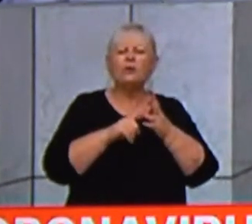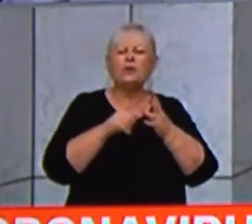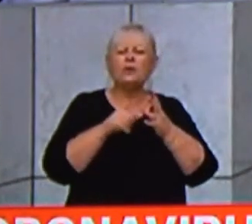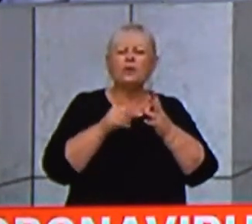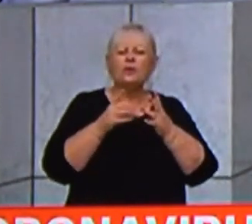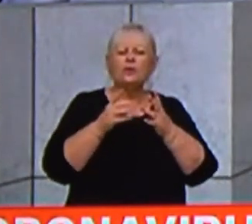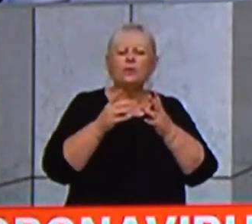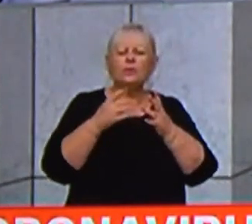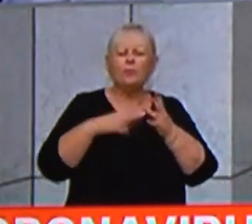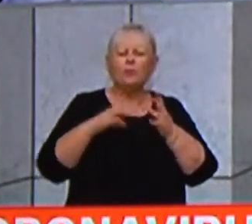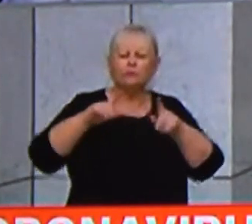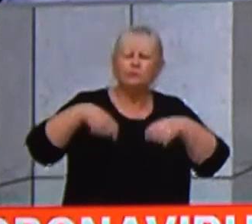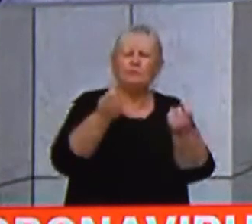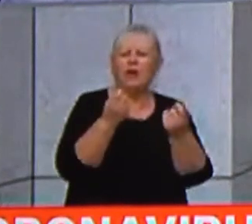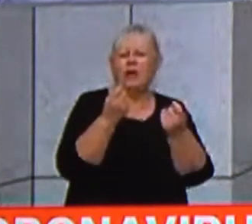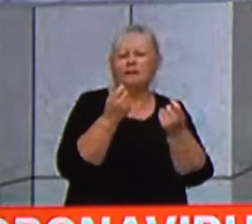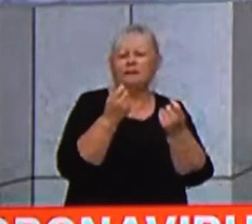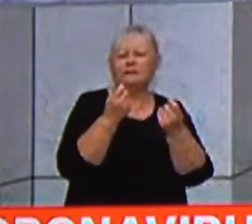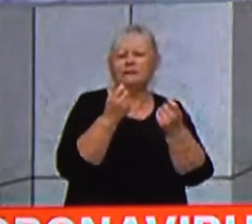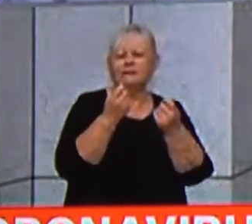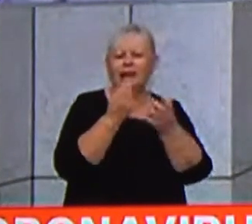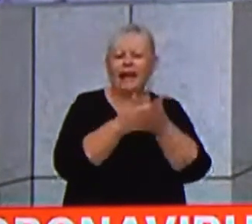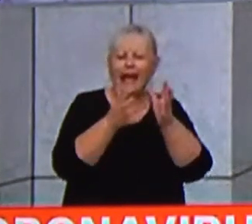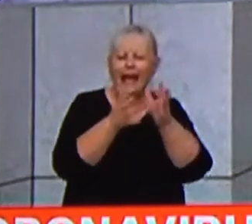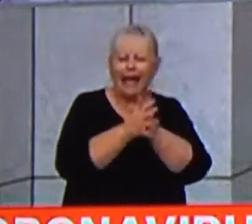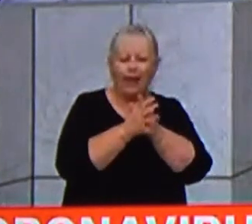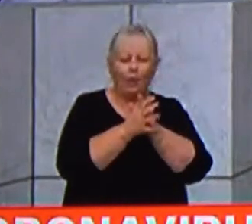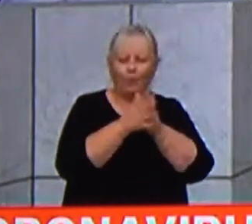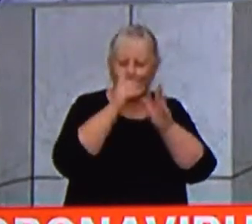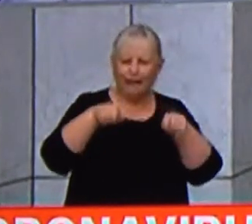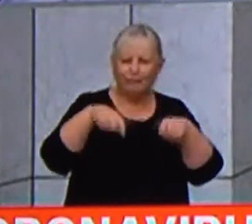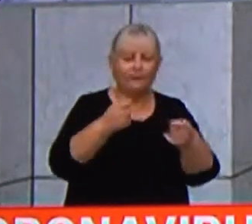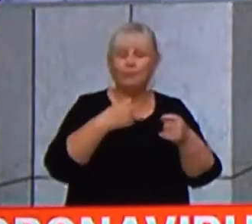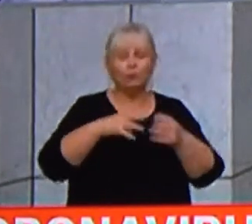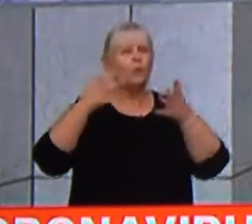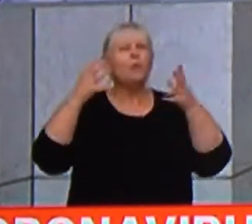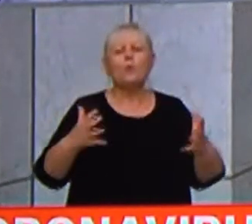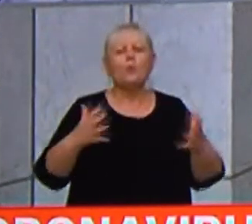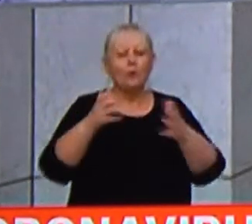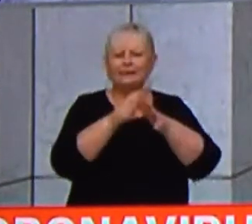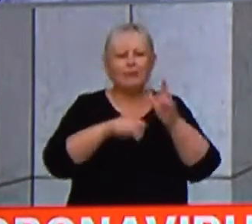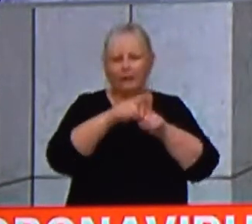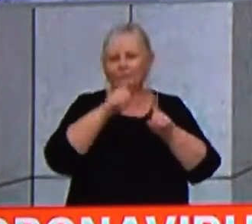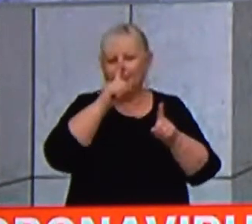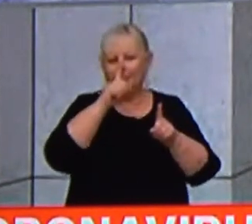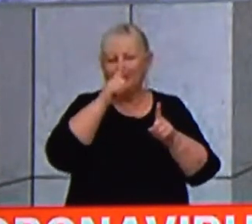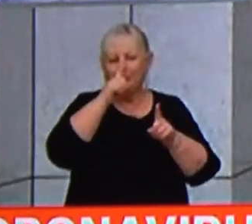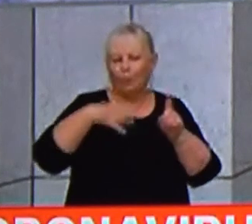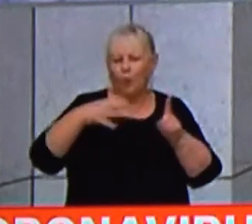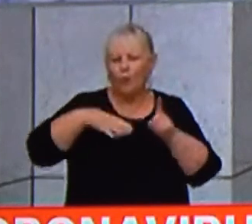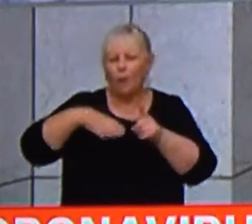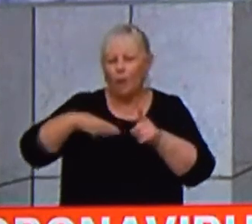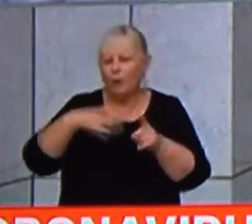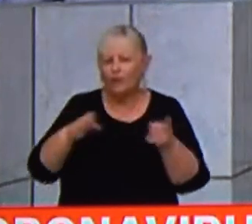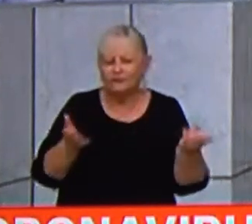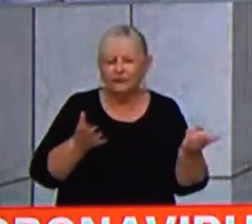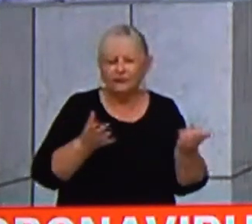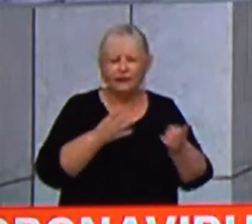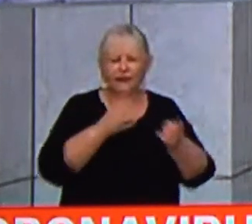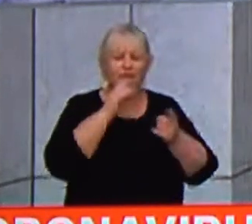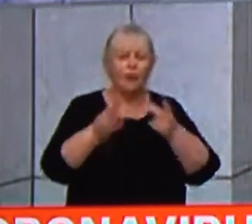to it. But today we are announcing also support of $1.1 billion, which has been foreshadowed today. Now that is being